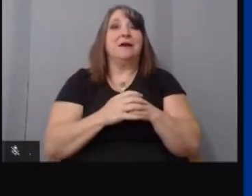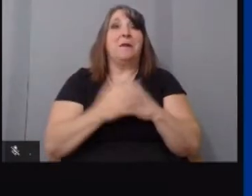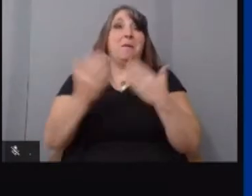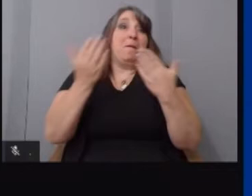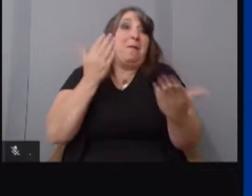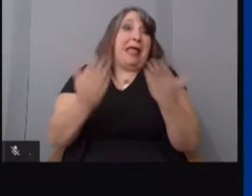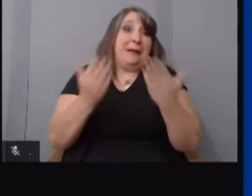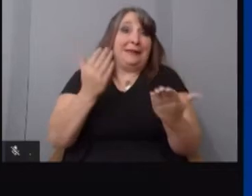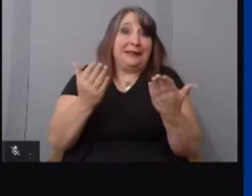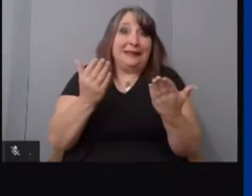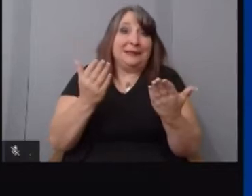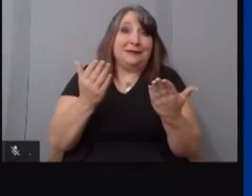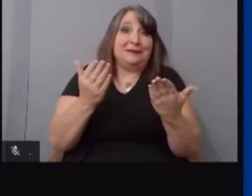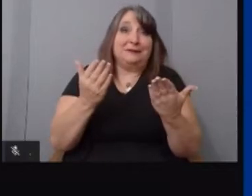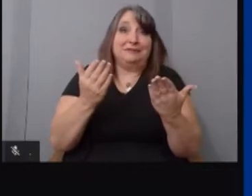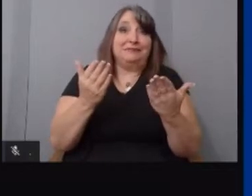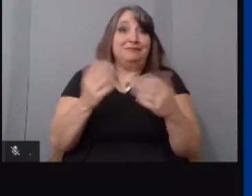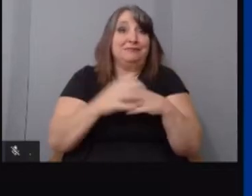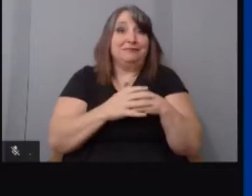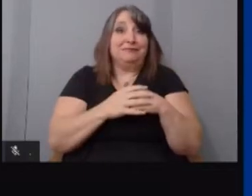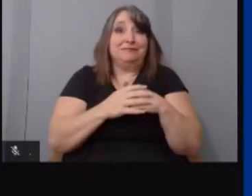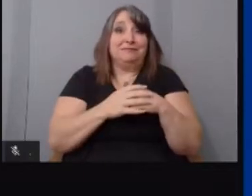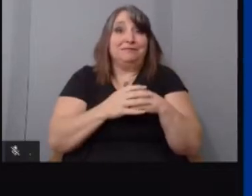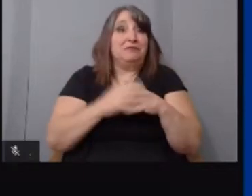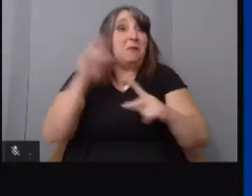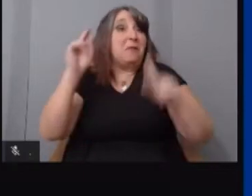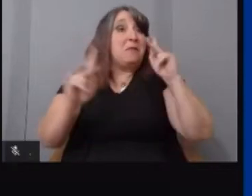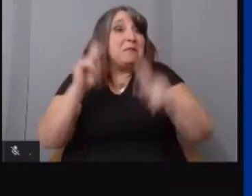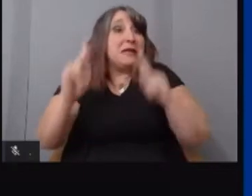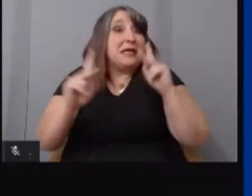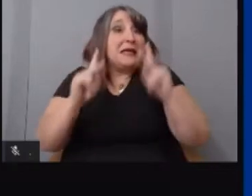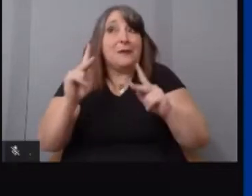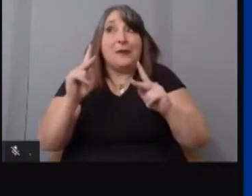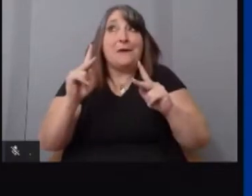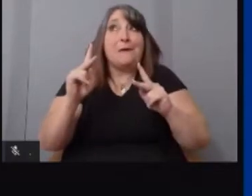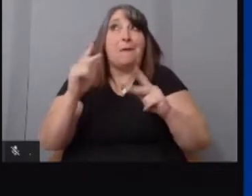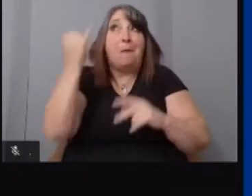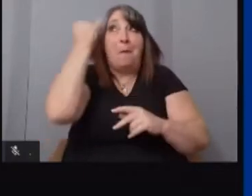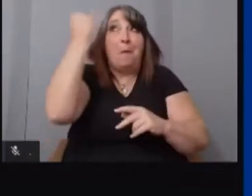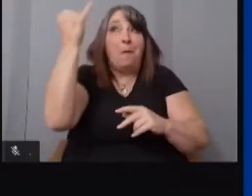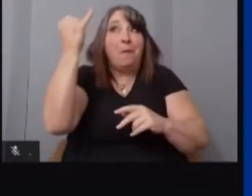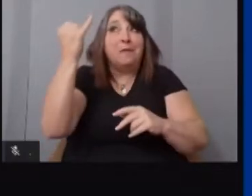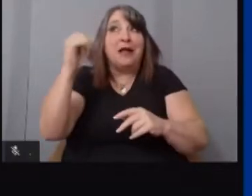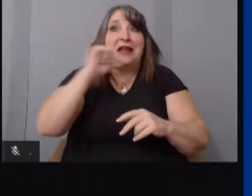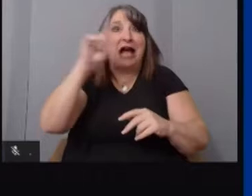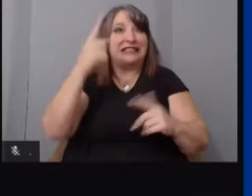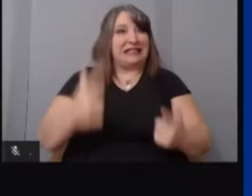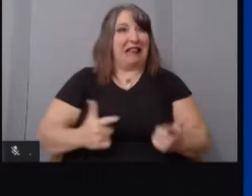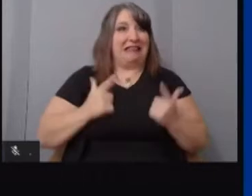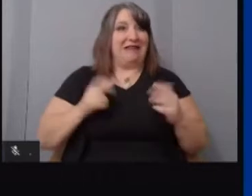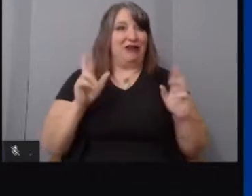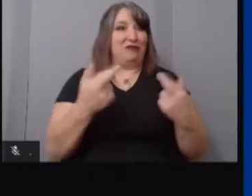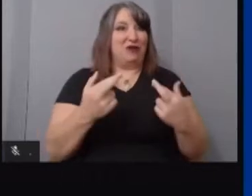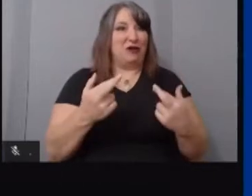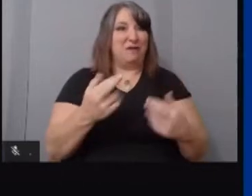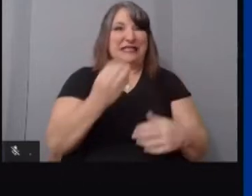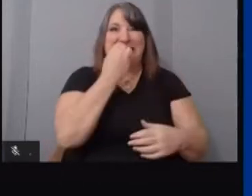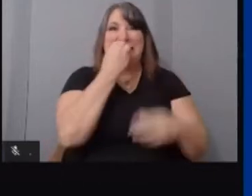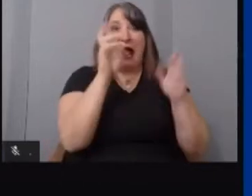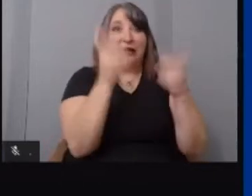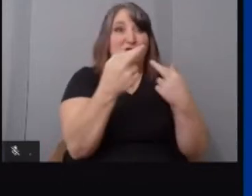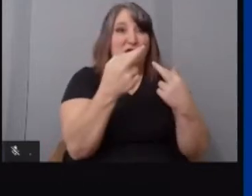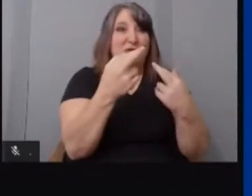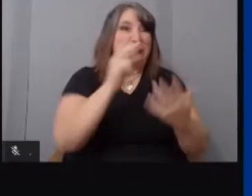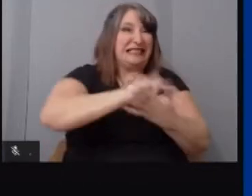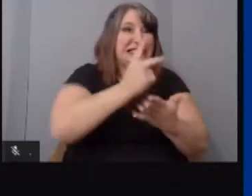maybe having people spend time in rooms that aren't just your living room or your dining room could be an important